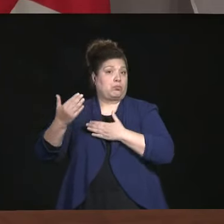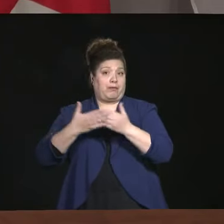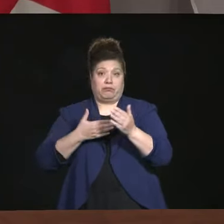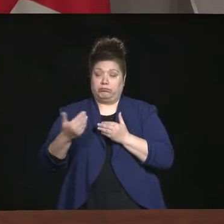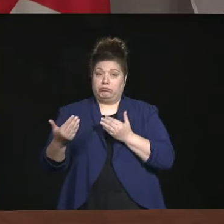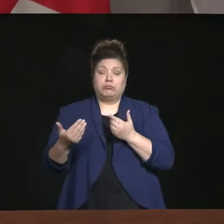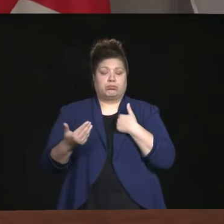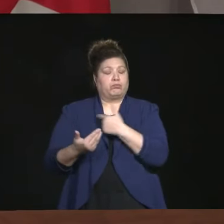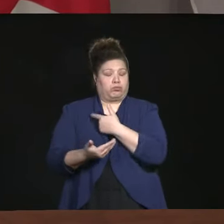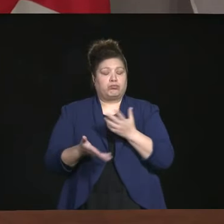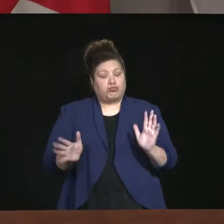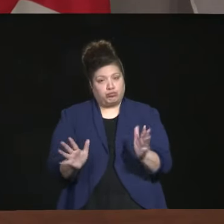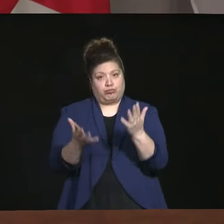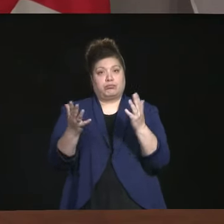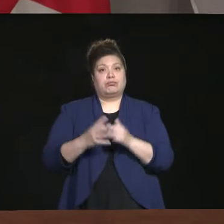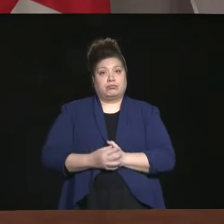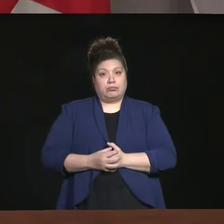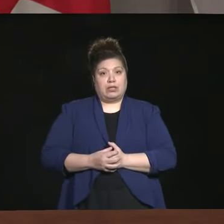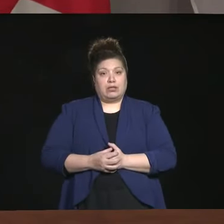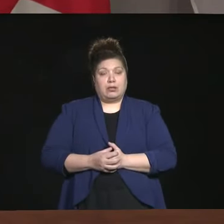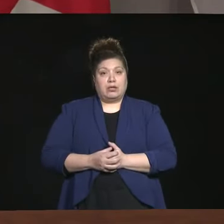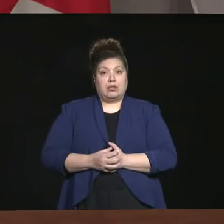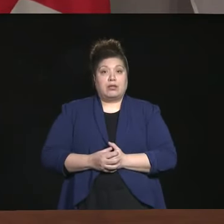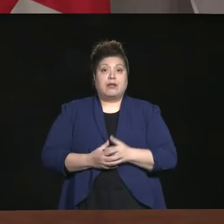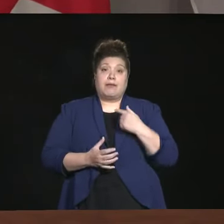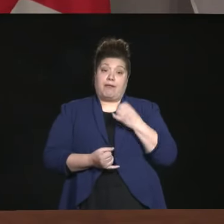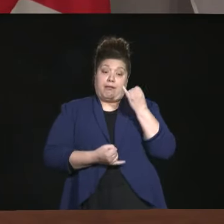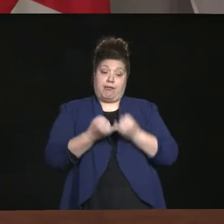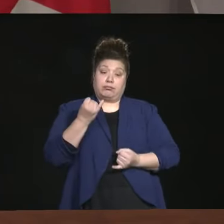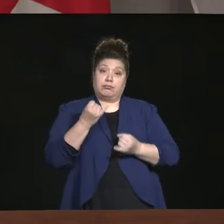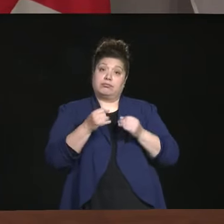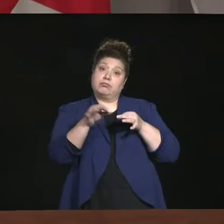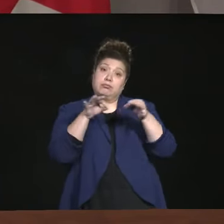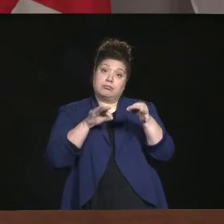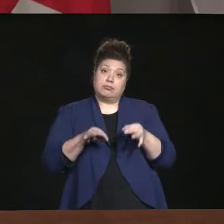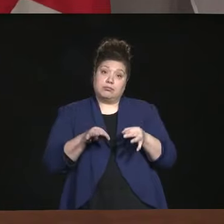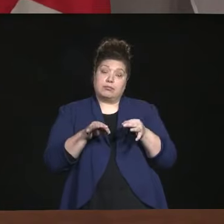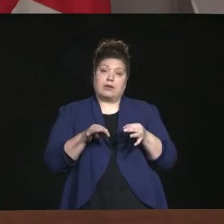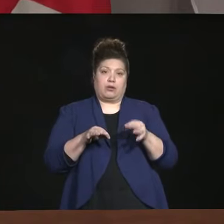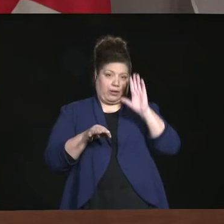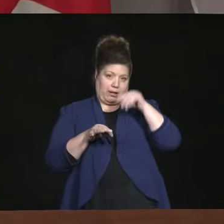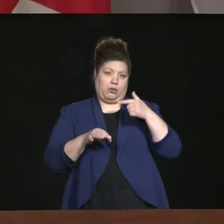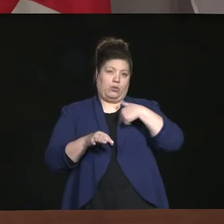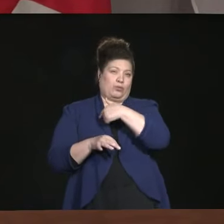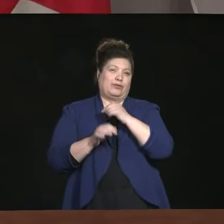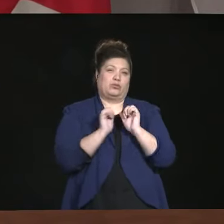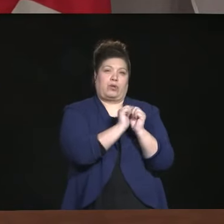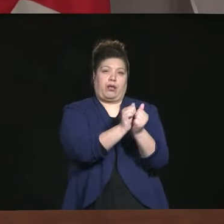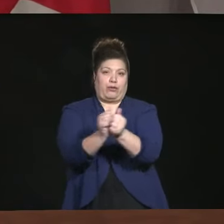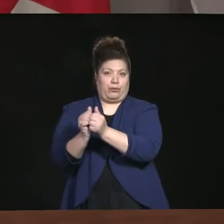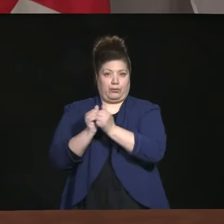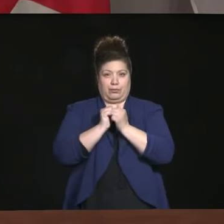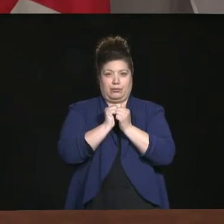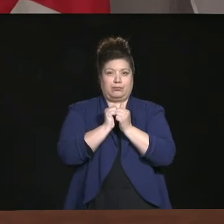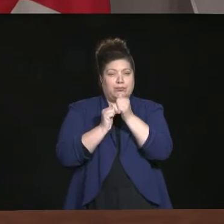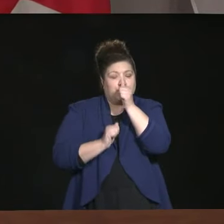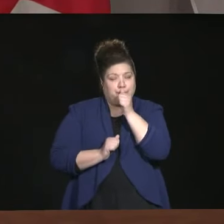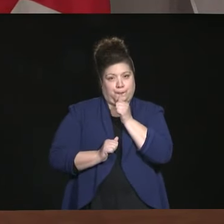wrap up by reminding everyone that we're in this together, and I'm proud of how industry has stepped up to